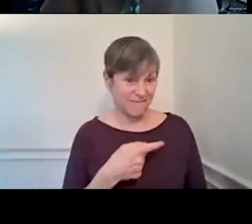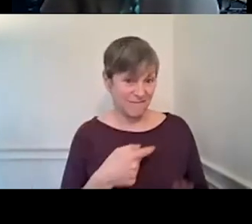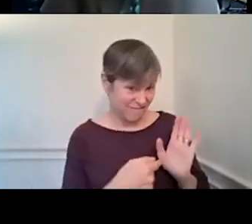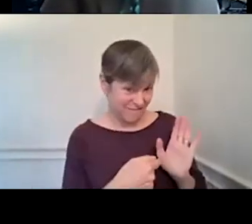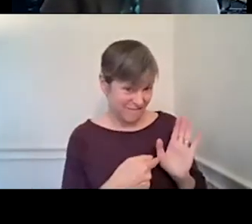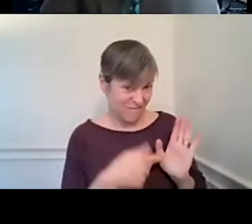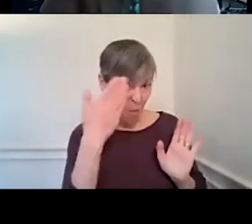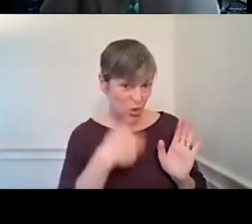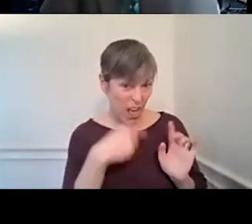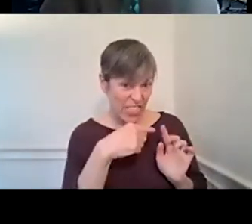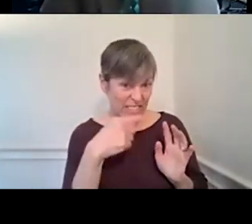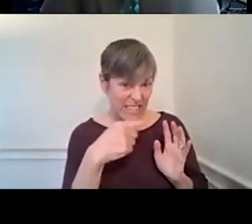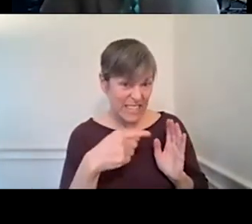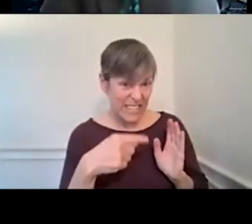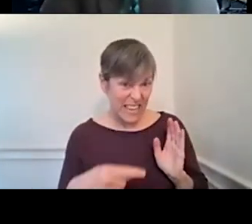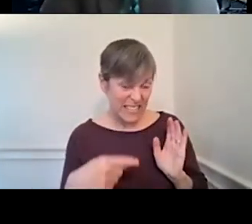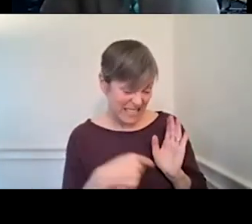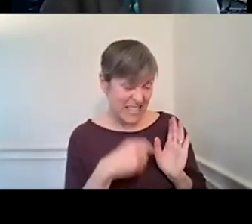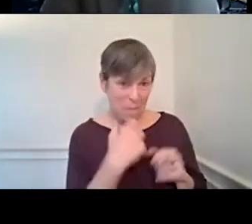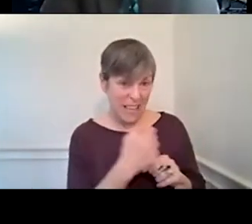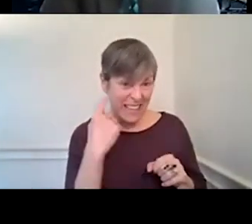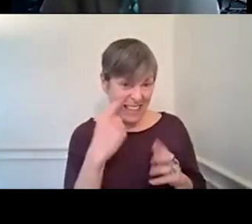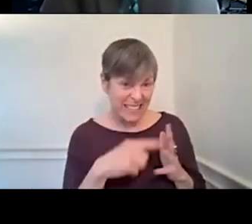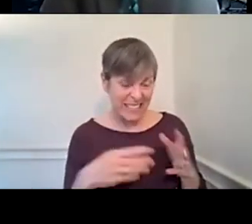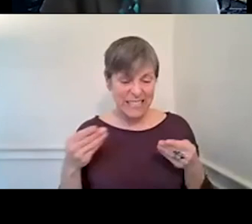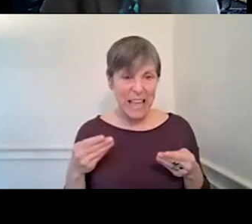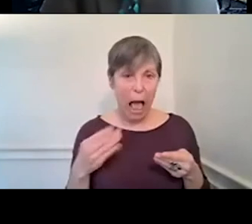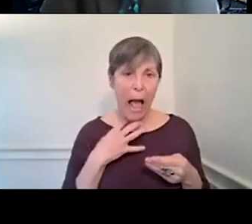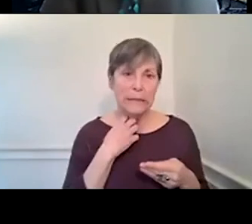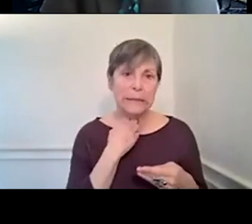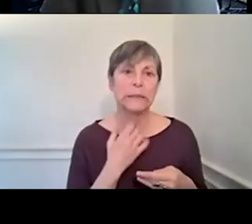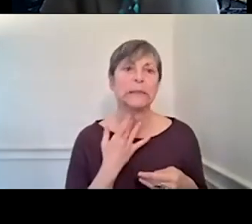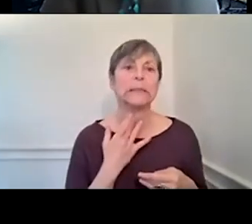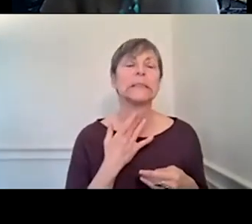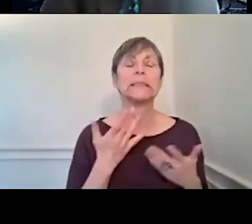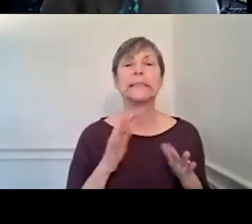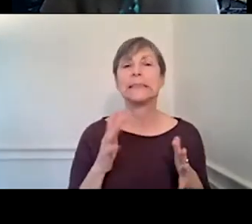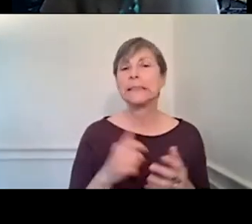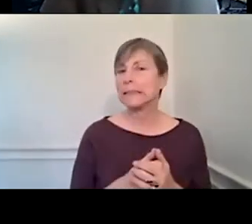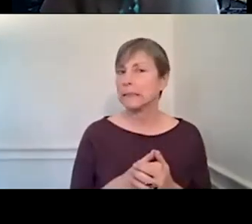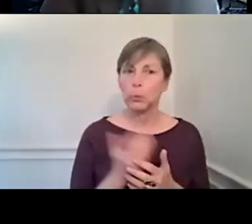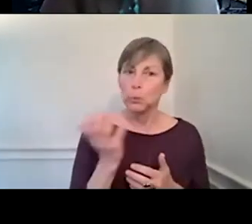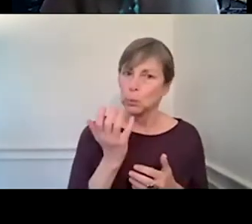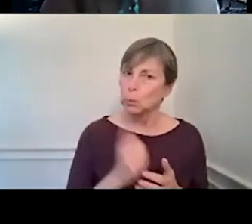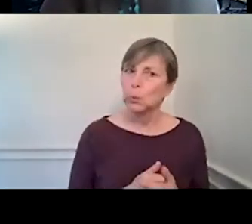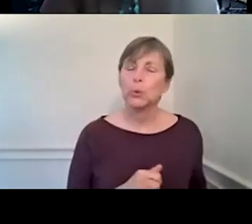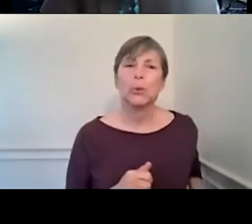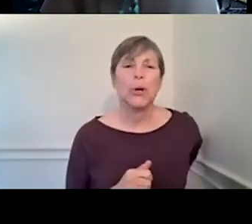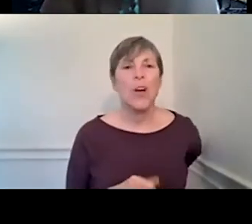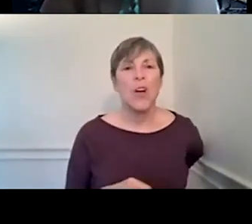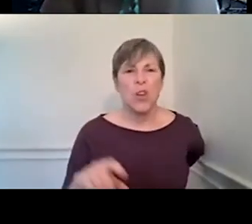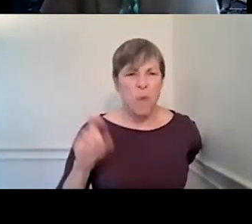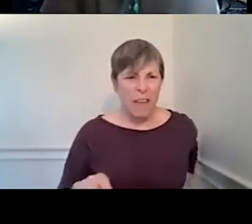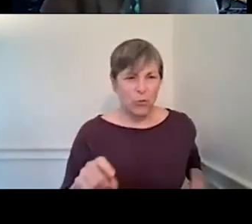What about that? Oh, that doesn't make sense. So you learn, after a while, anticipate what that person's